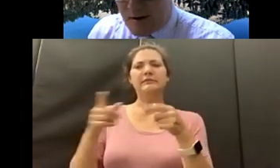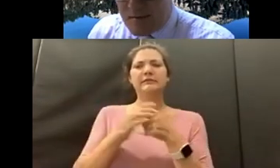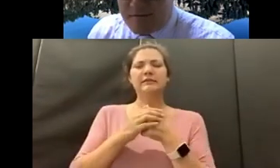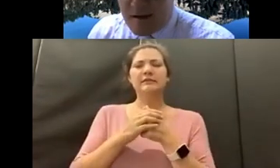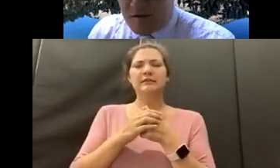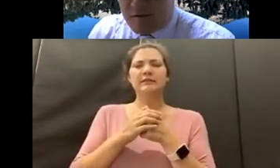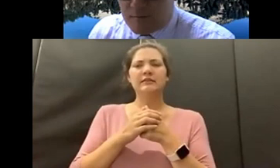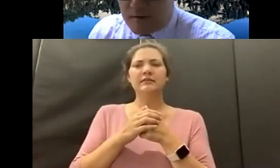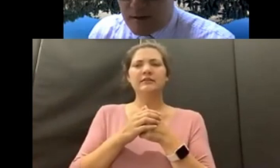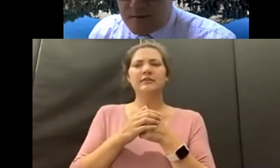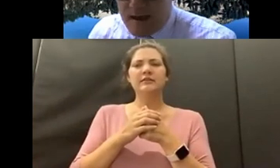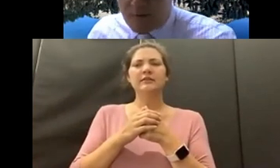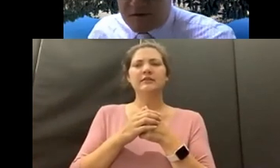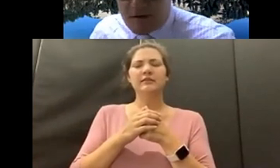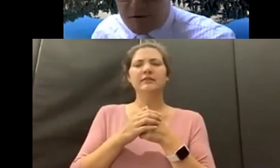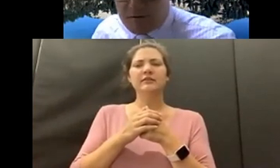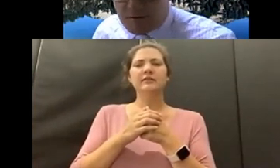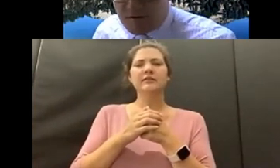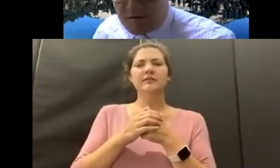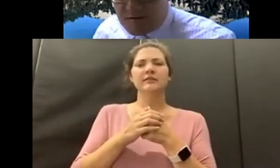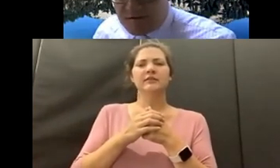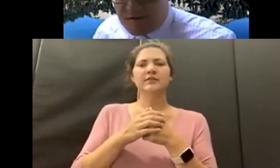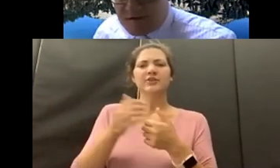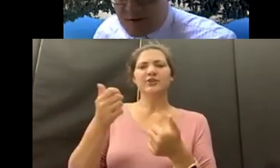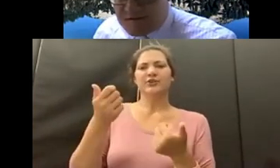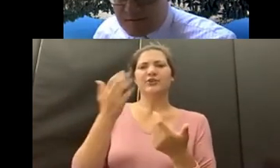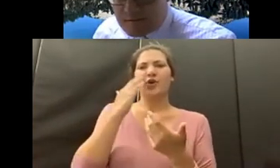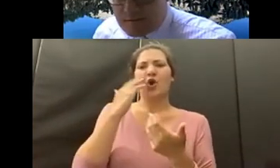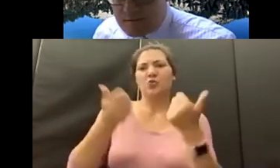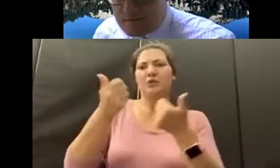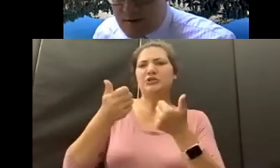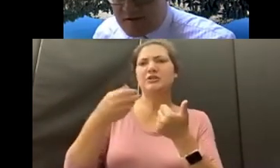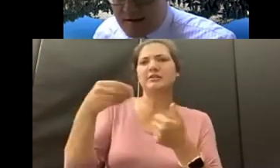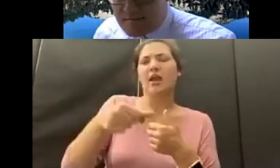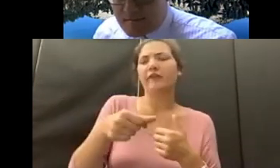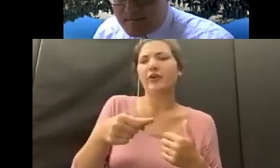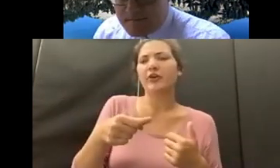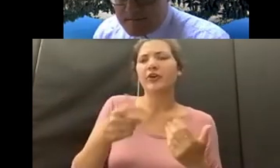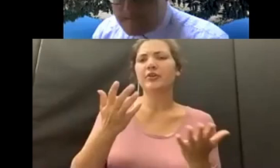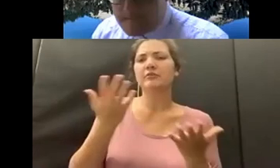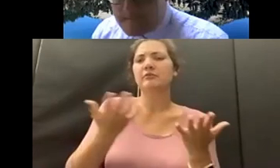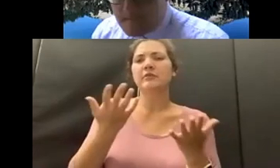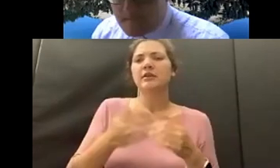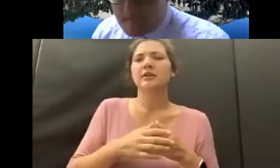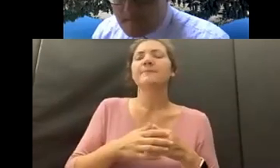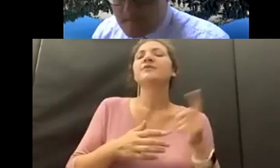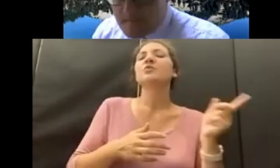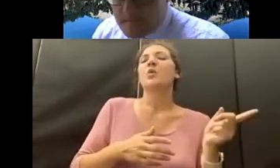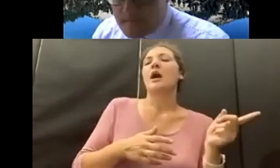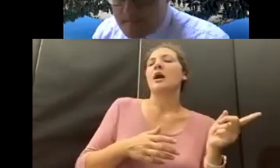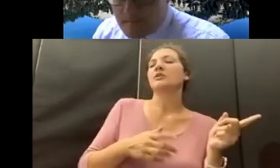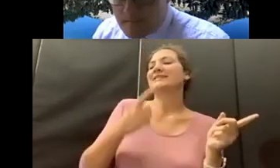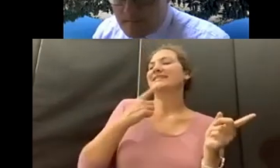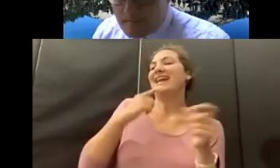with on behalf of families over, you know, the hours that are covered. Is there somebody who knows that? It was available for those that